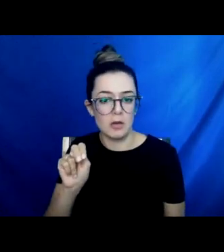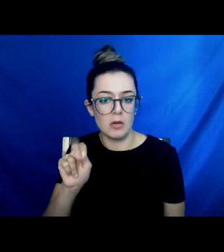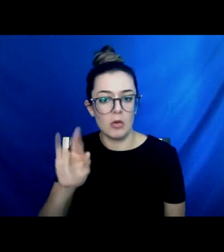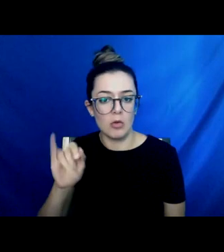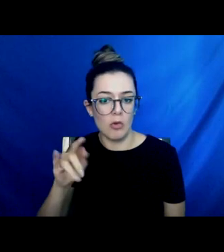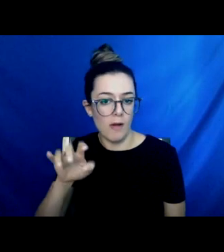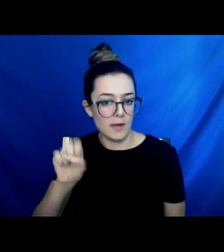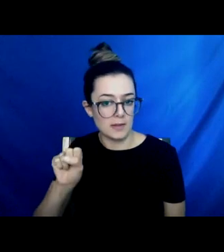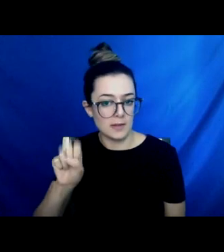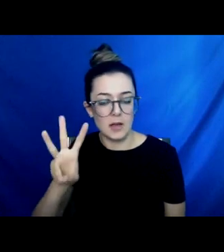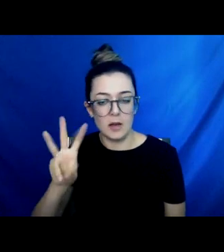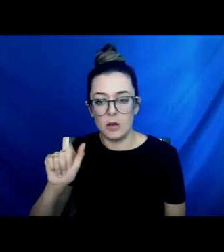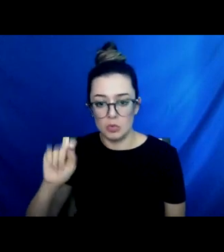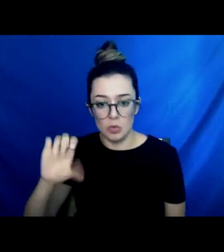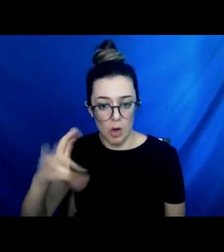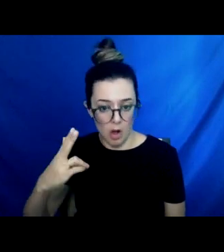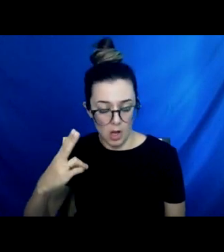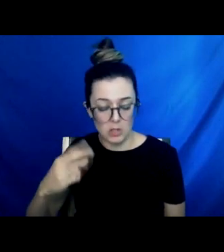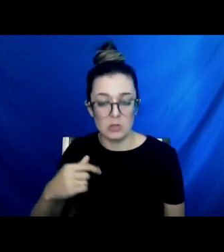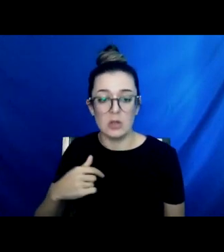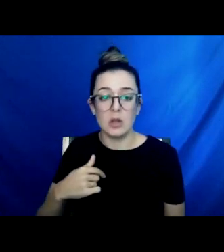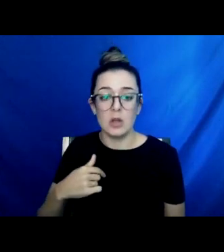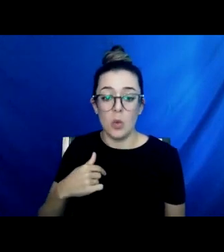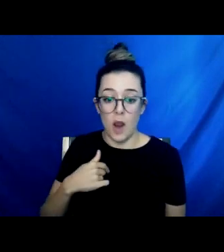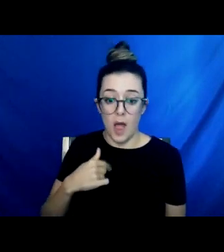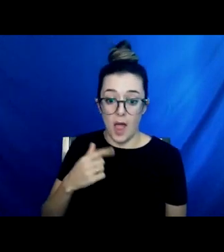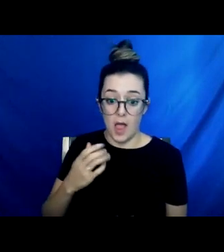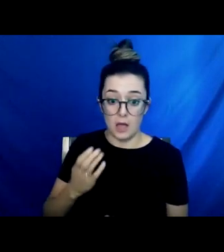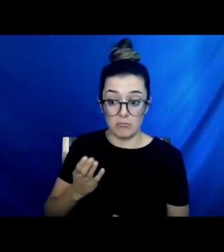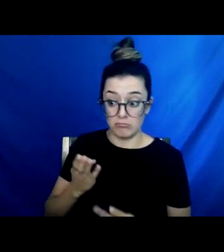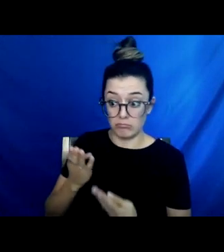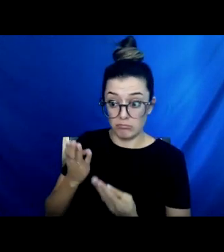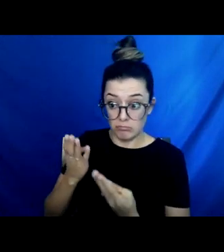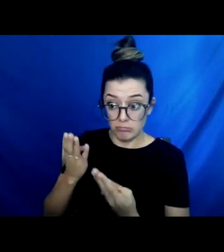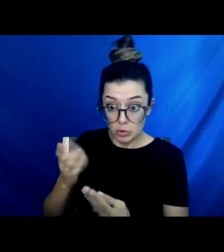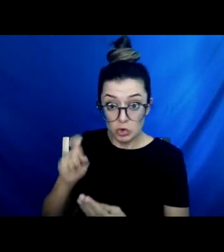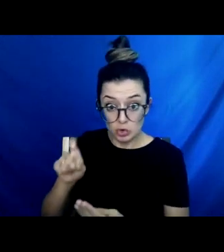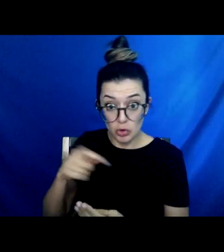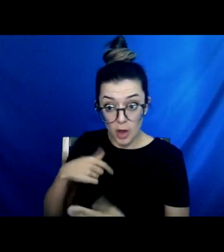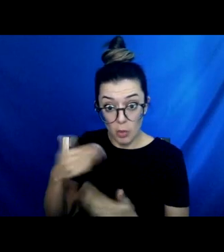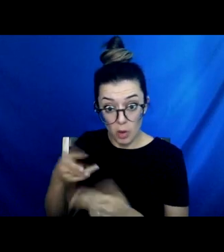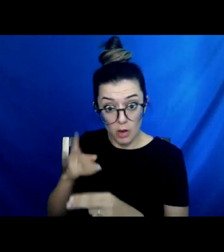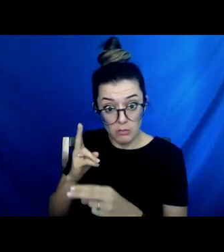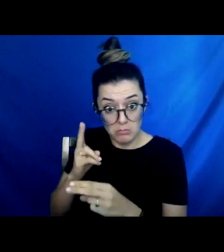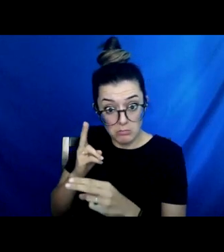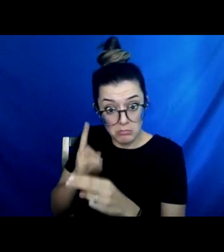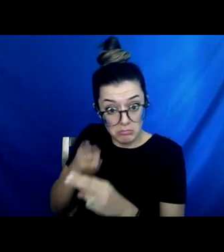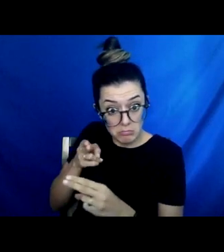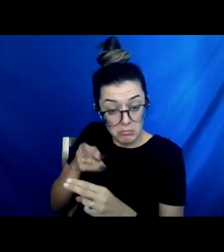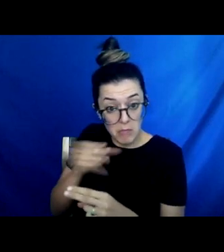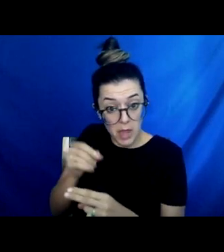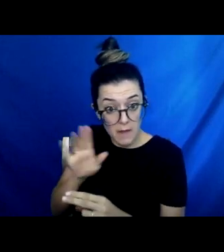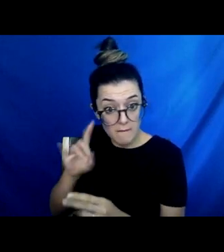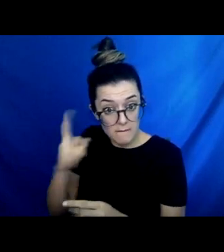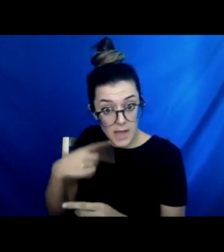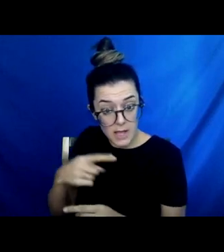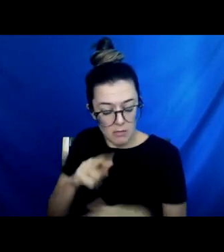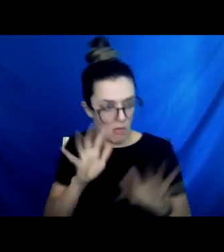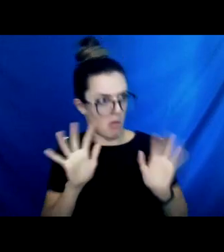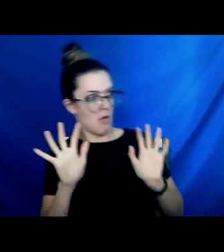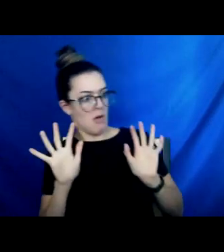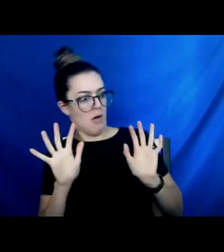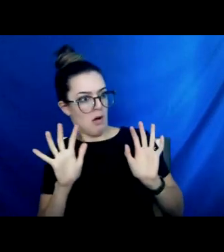she was appalled when I even suggested whether I should name or show this woman's face.